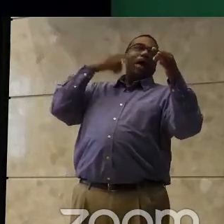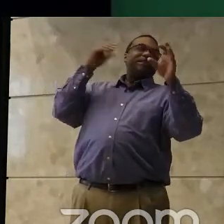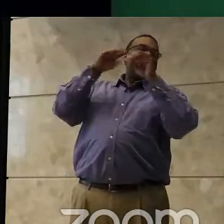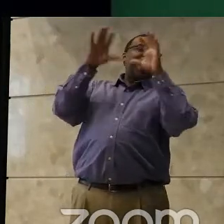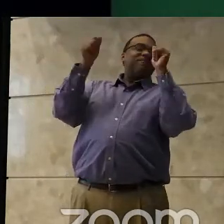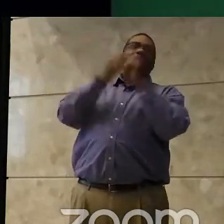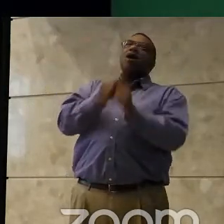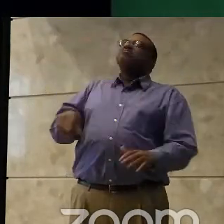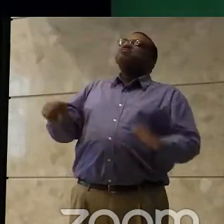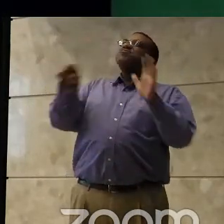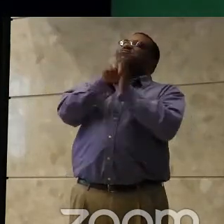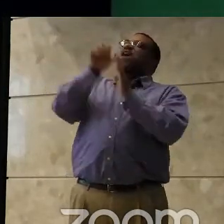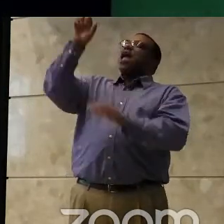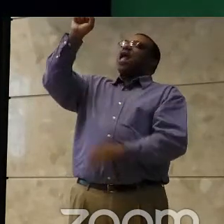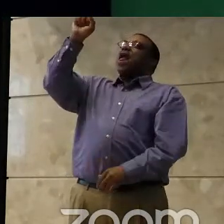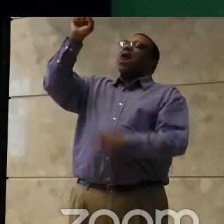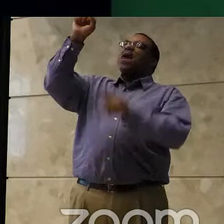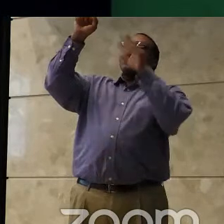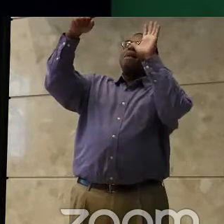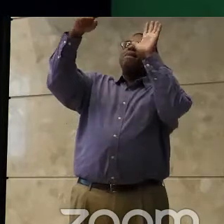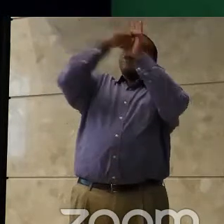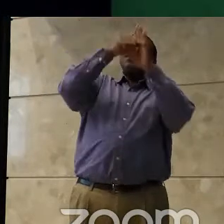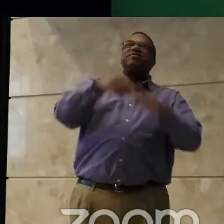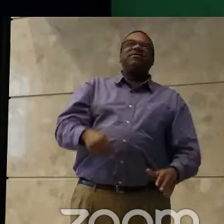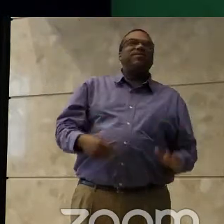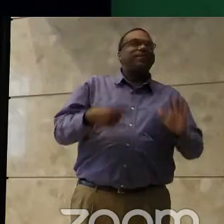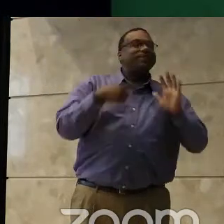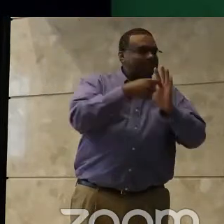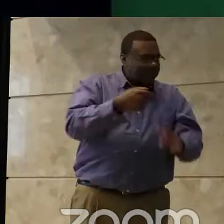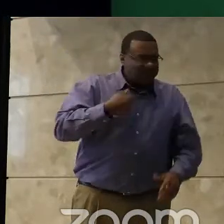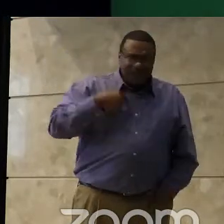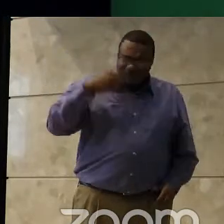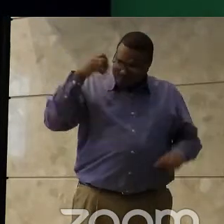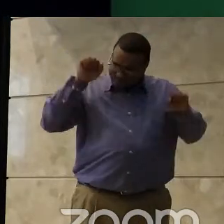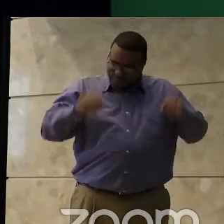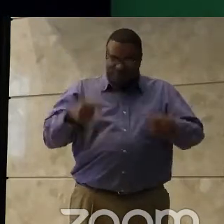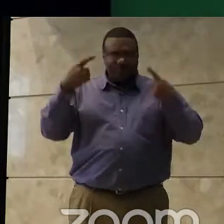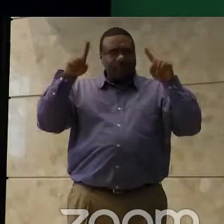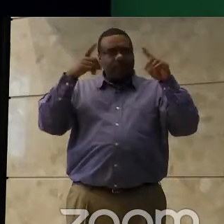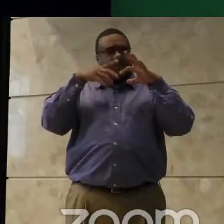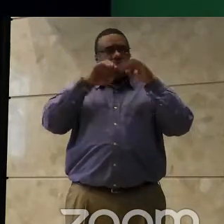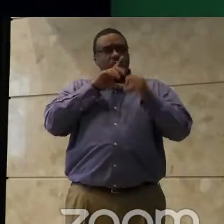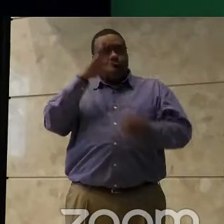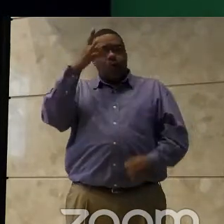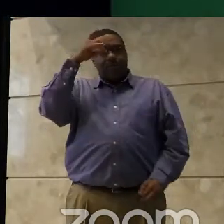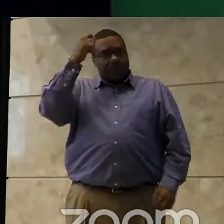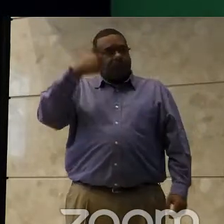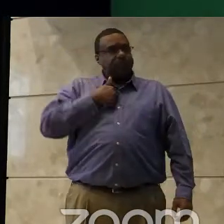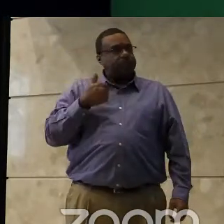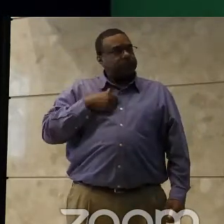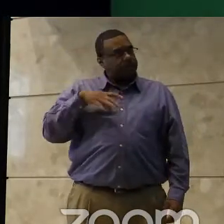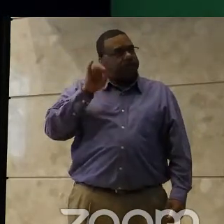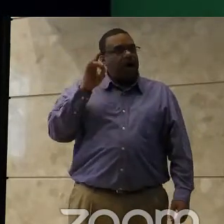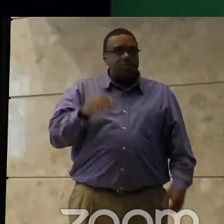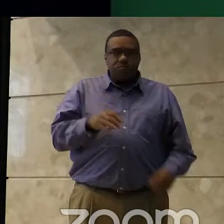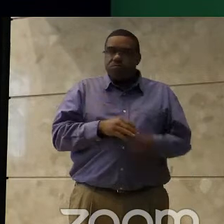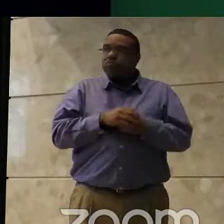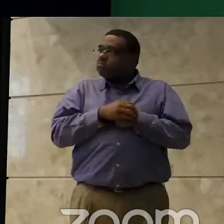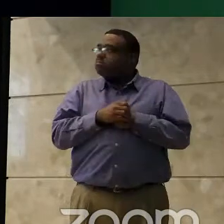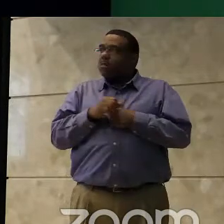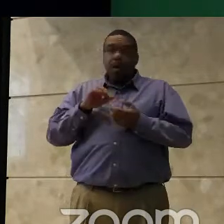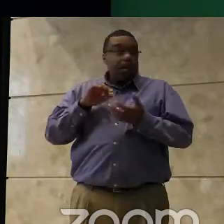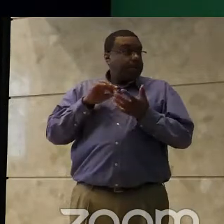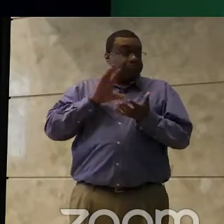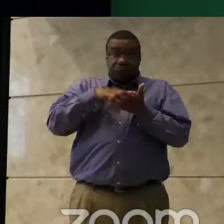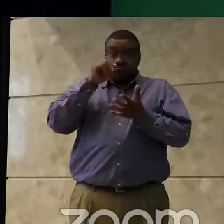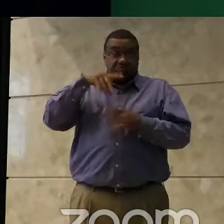could, just to make the point. Yeah, I can do something, all right? But it was because I couldn't get